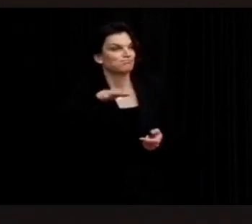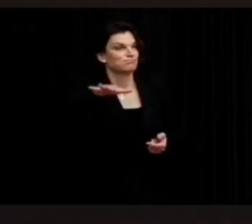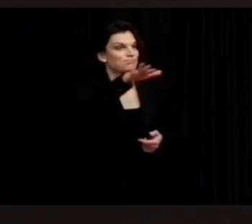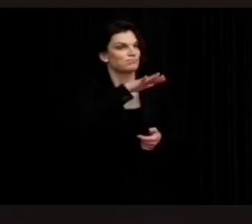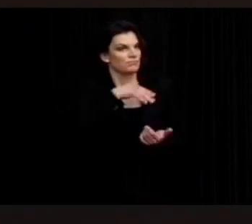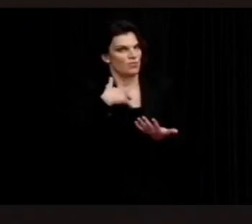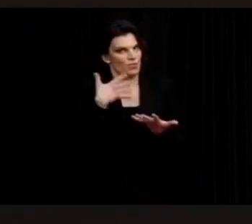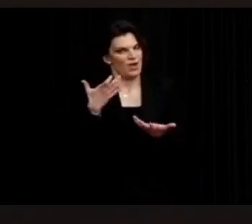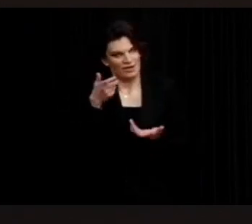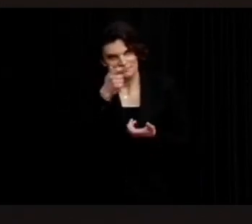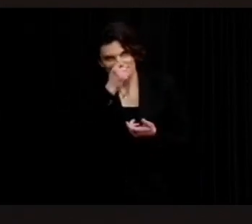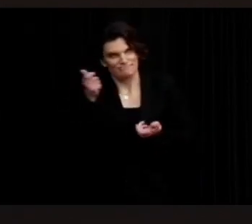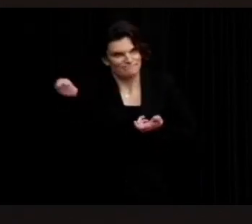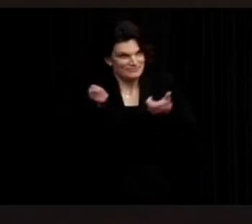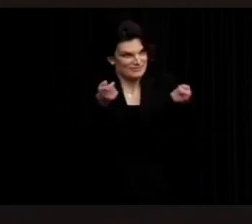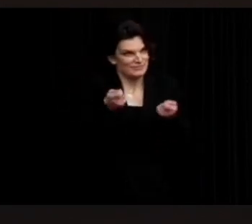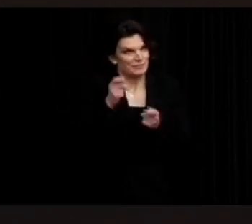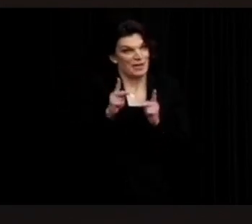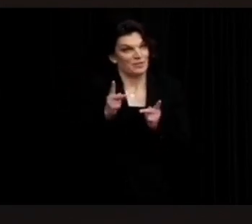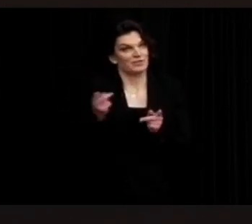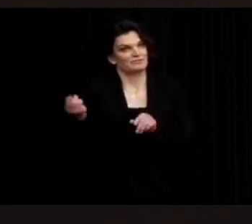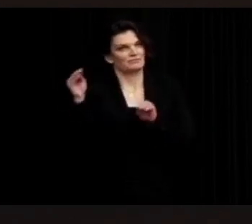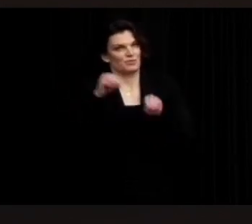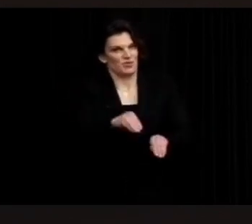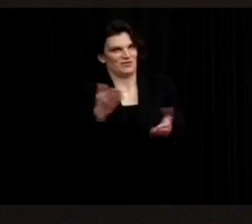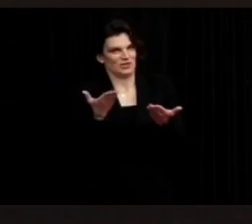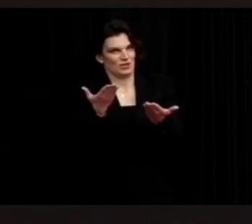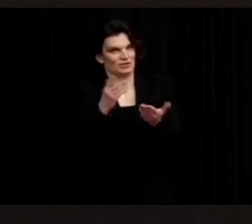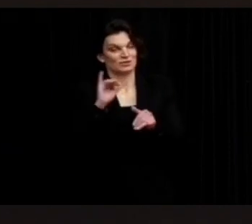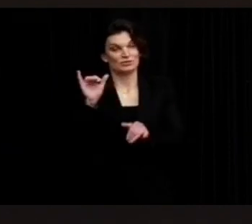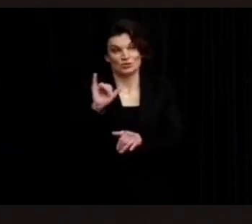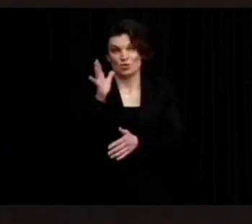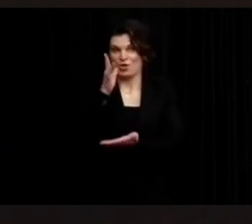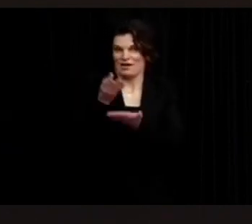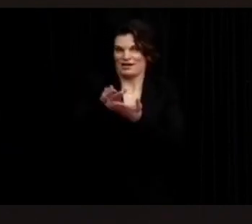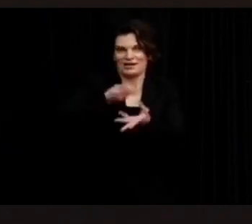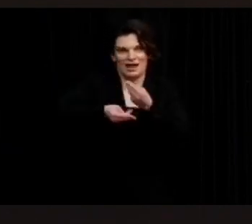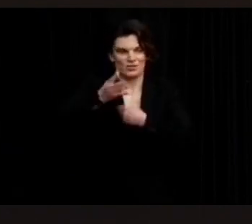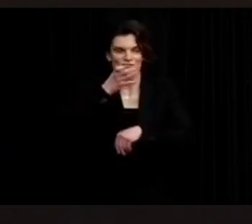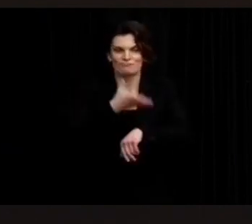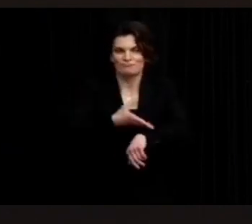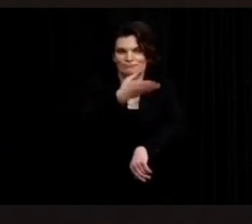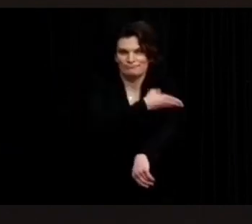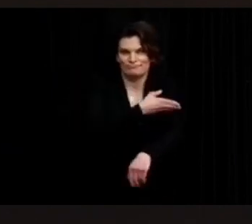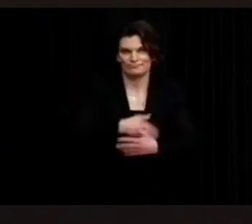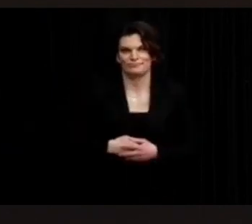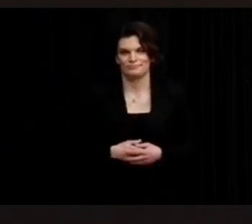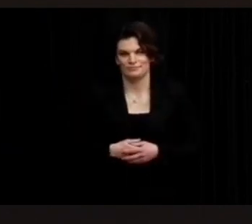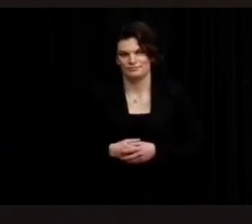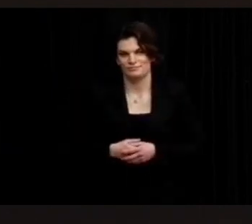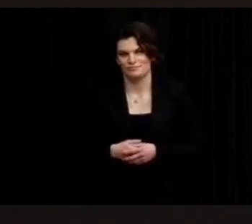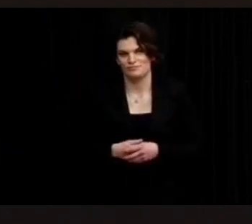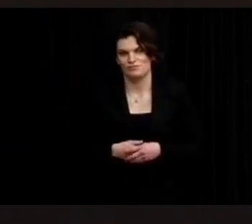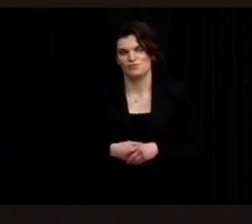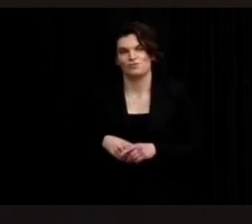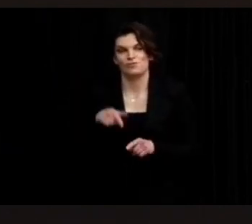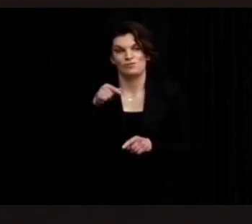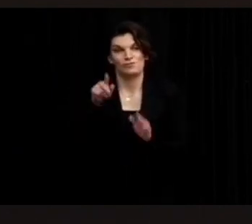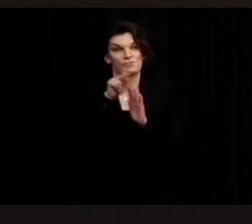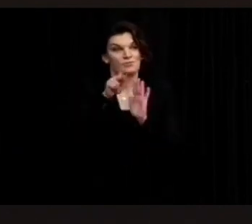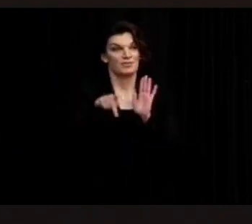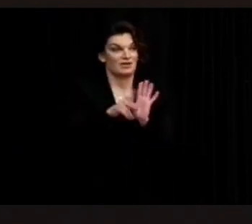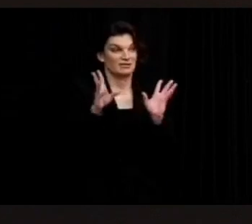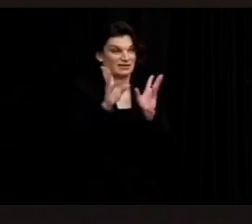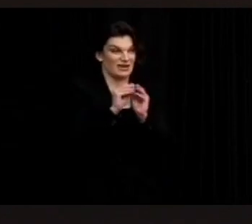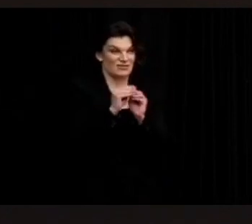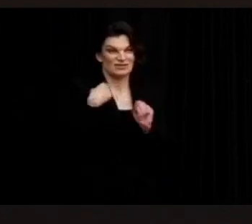while attracting and retaining the talent we need to grow our economy and our population. At that same Mackinac Policy Conference